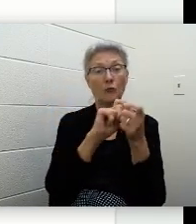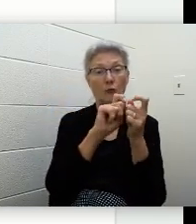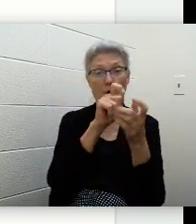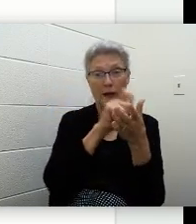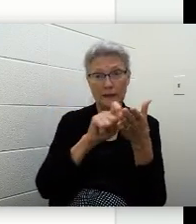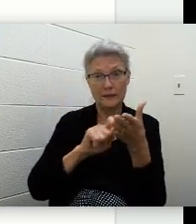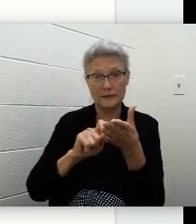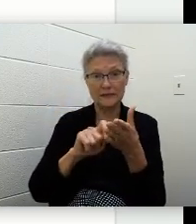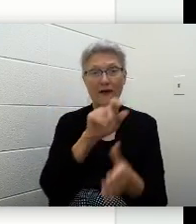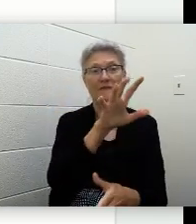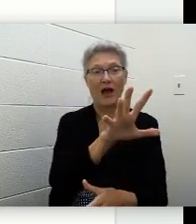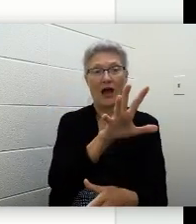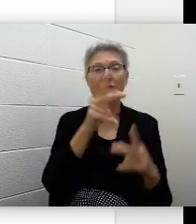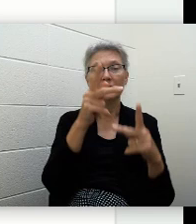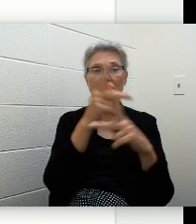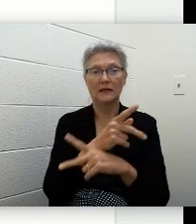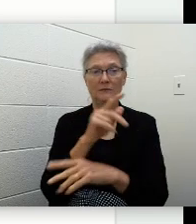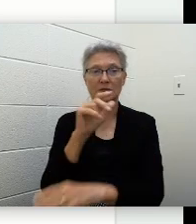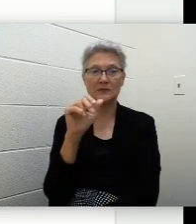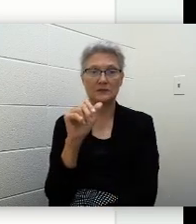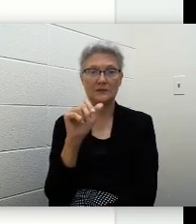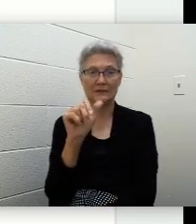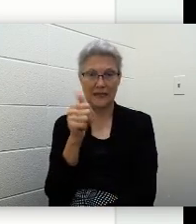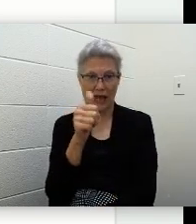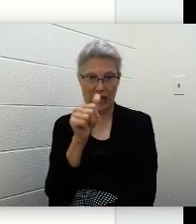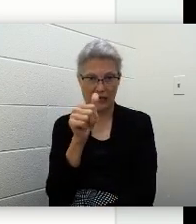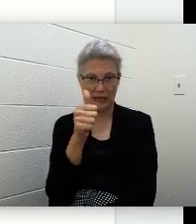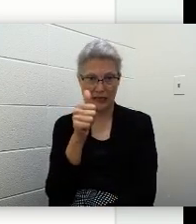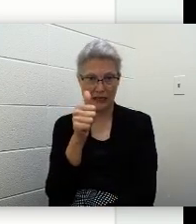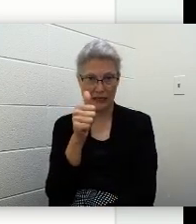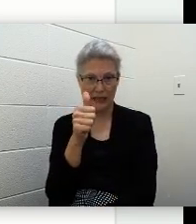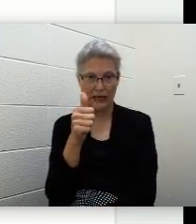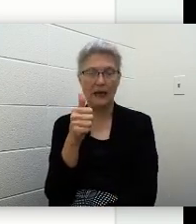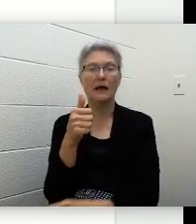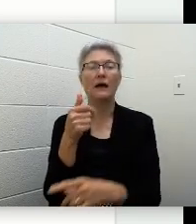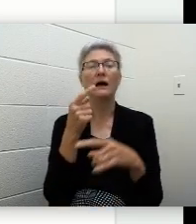as 5 times that group of 10